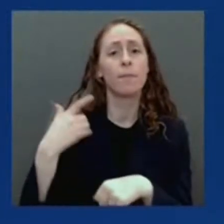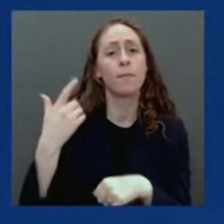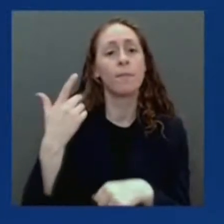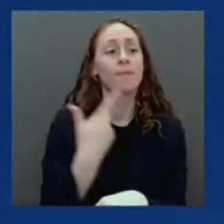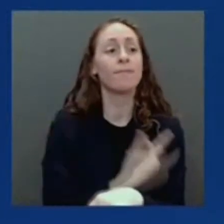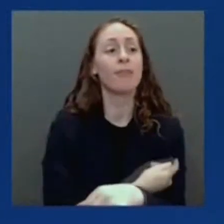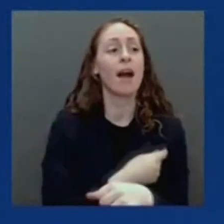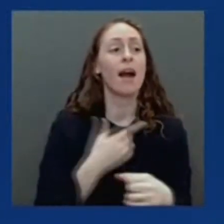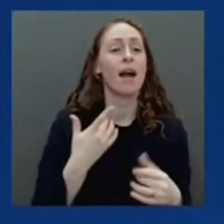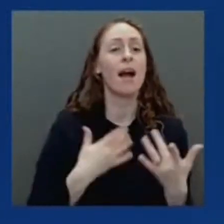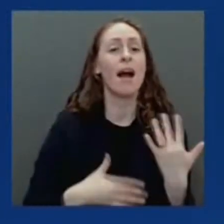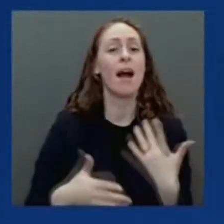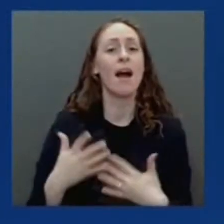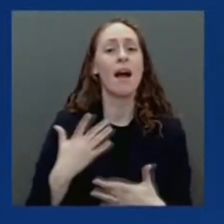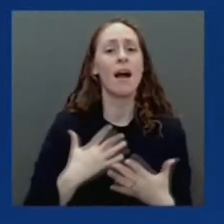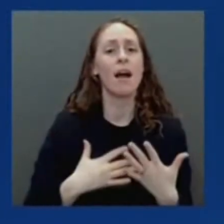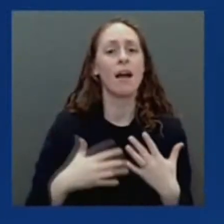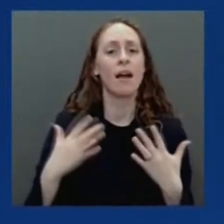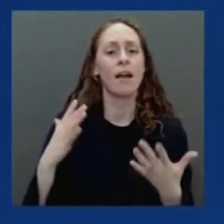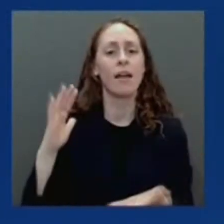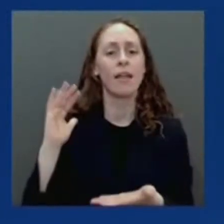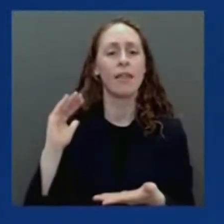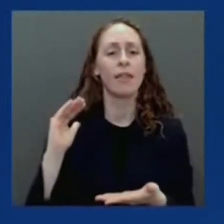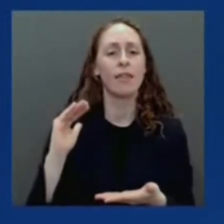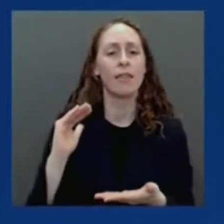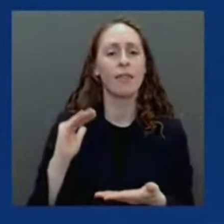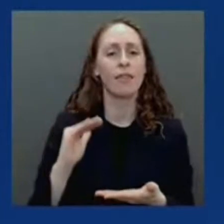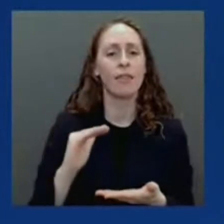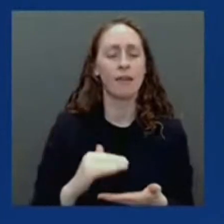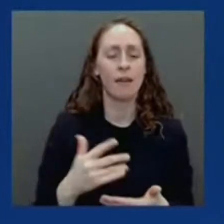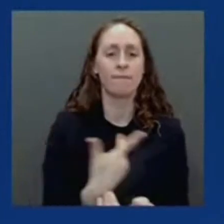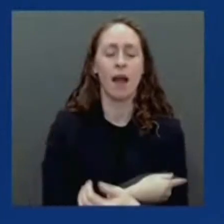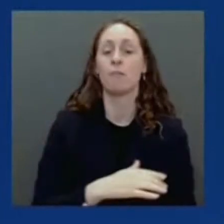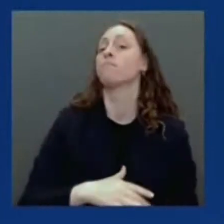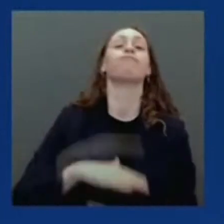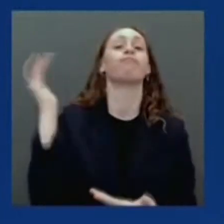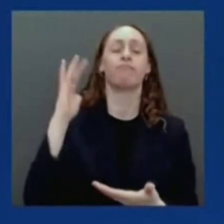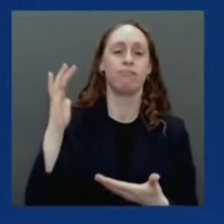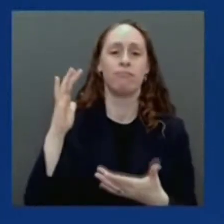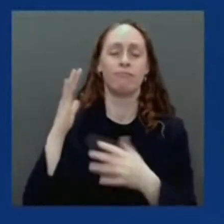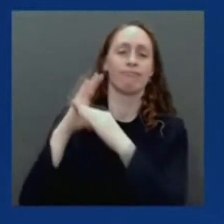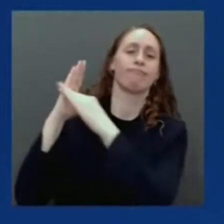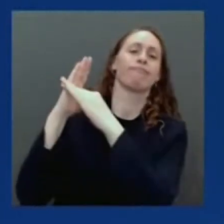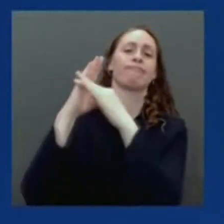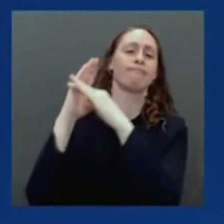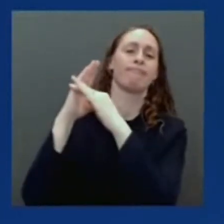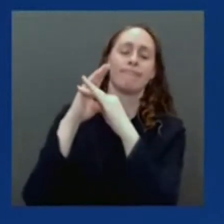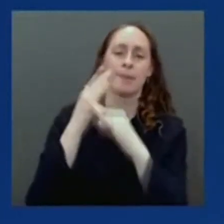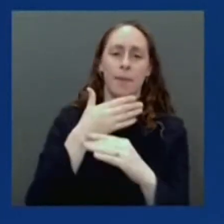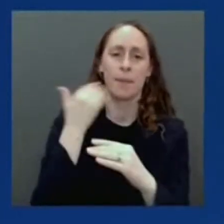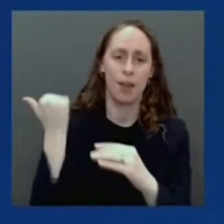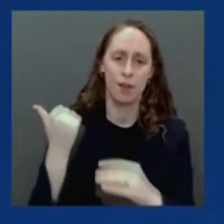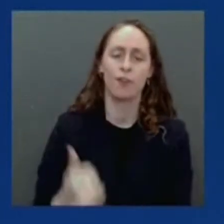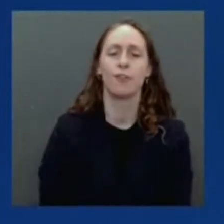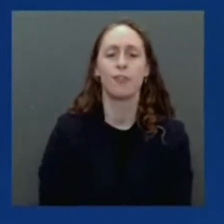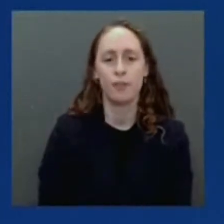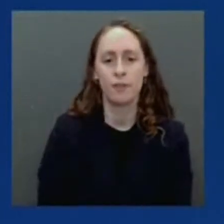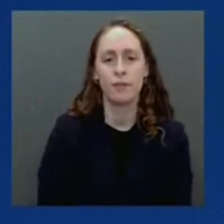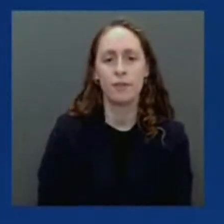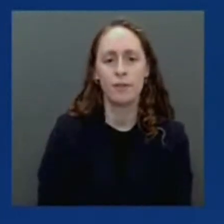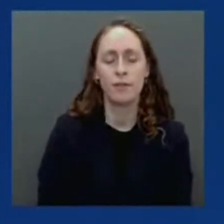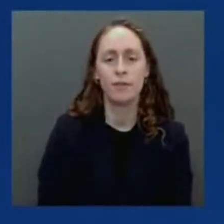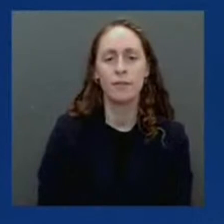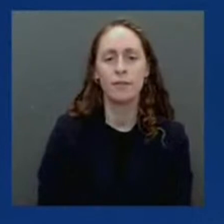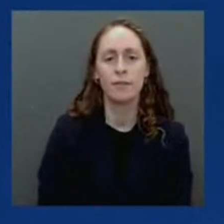variants that elude the immune response. Fortunately for us, when you boost with the